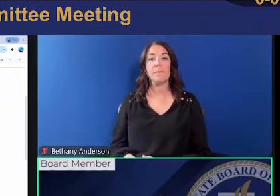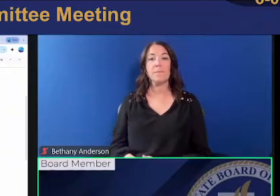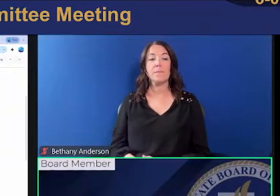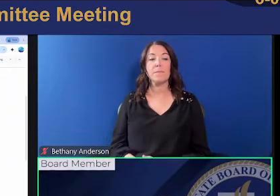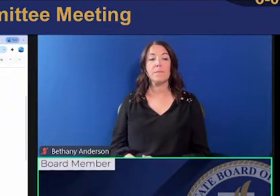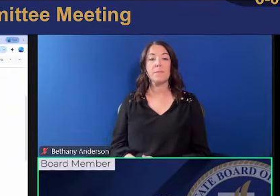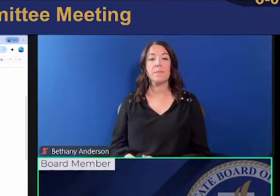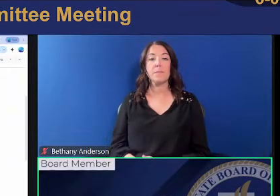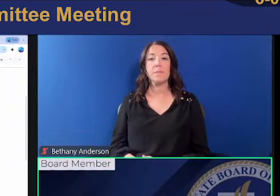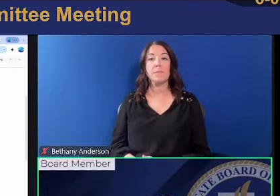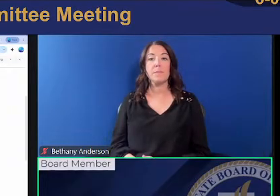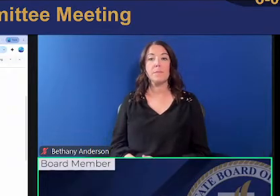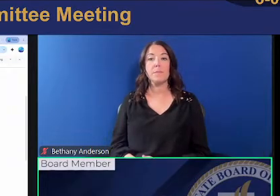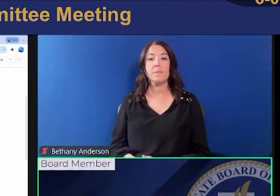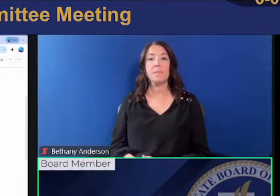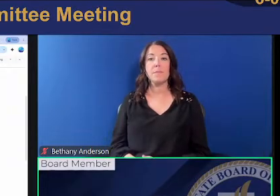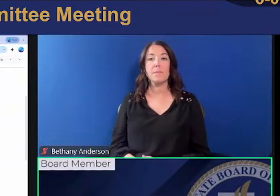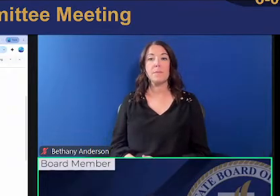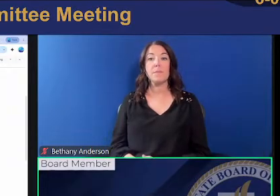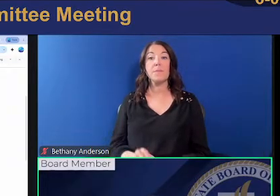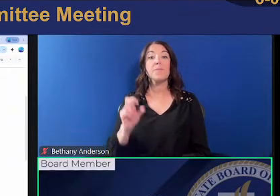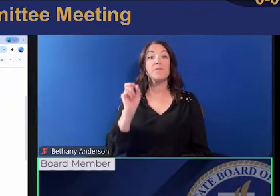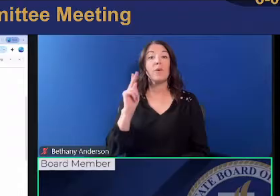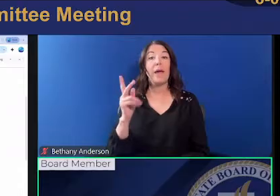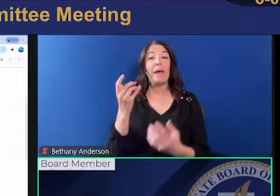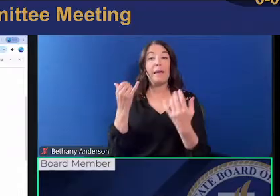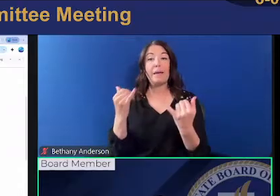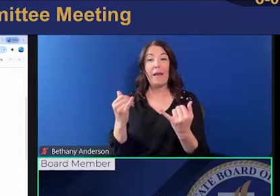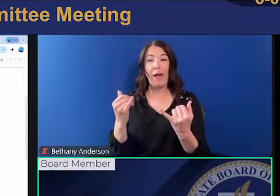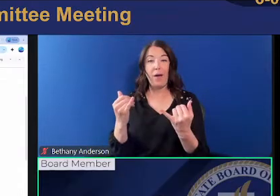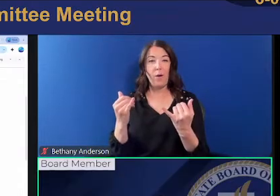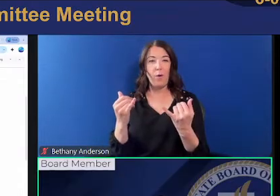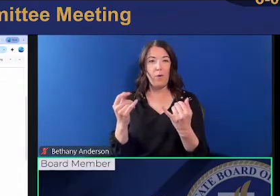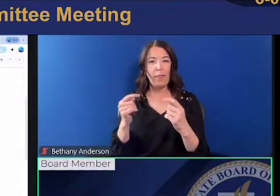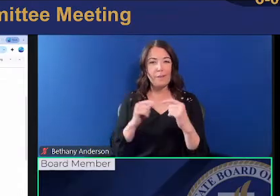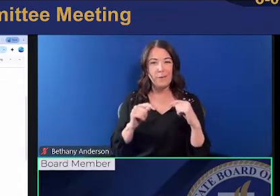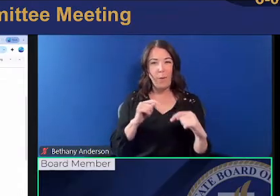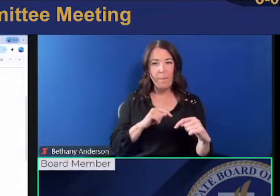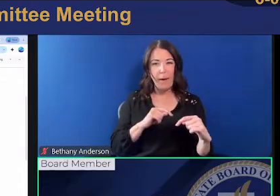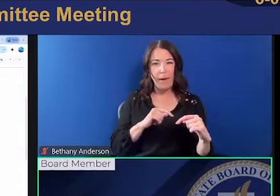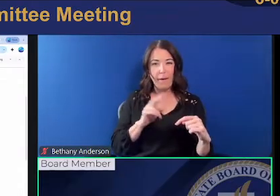right. Okay, let's go back and just make sure.